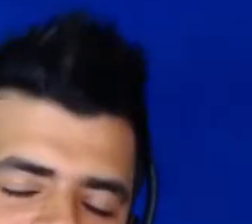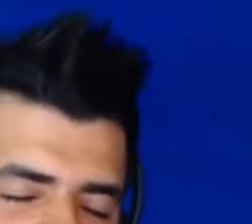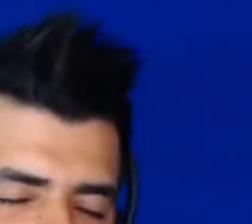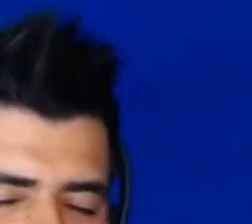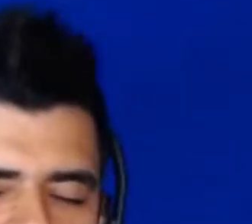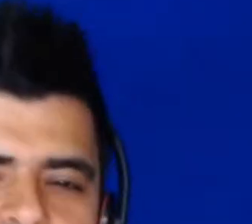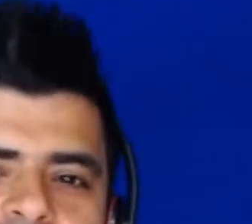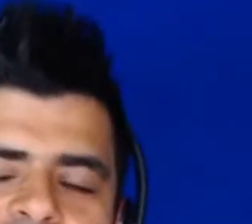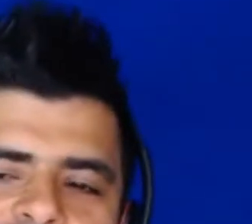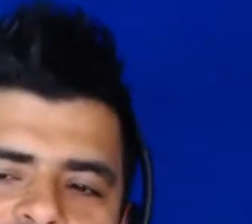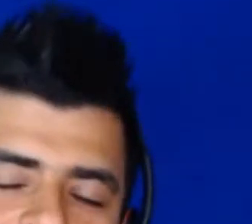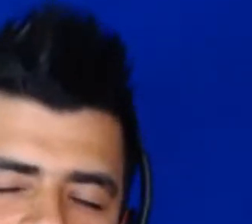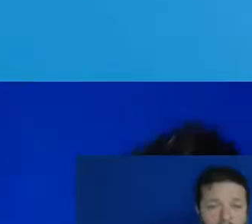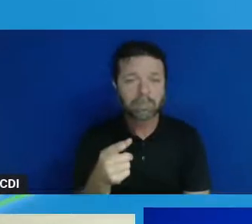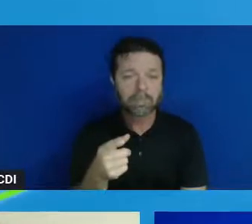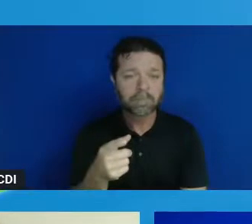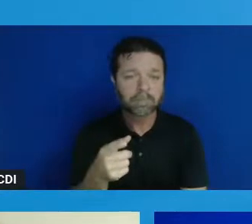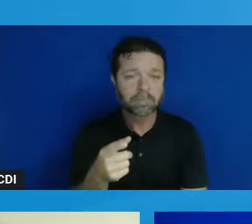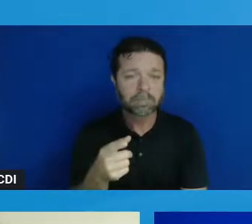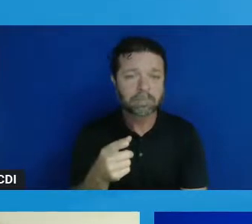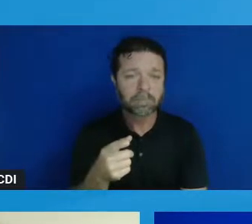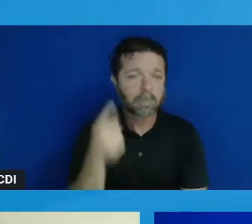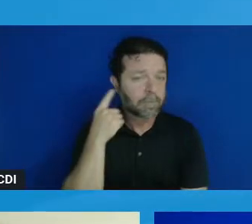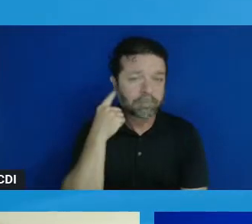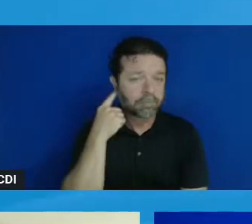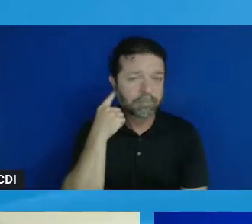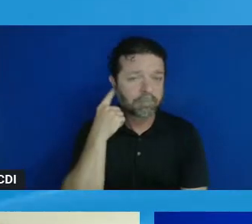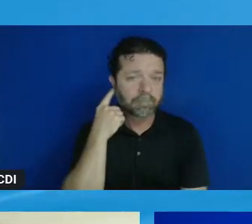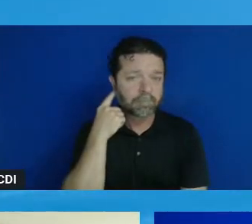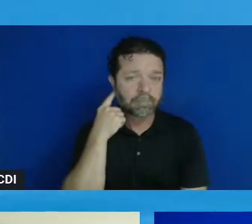Oh, we can't hear.